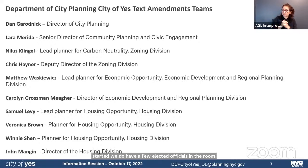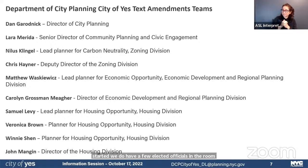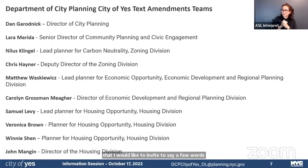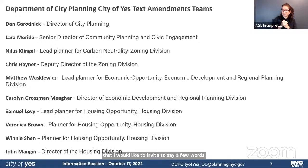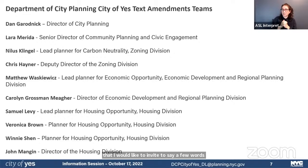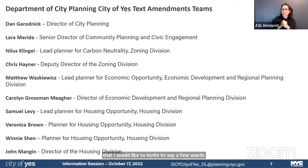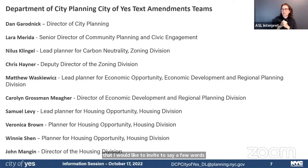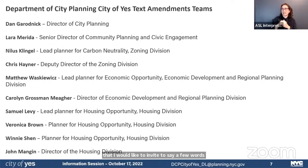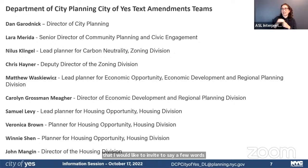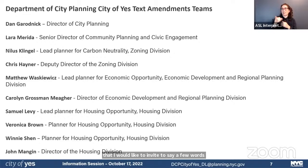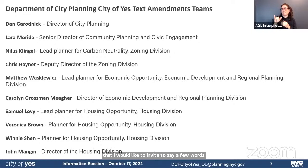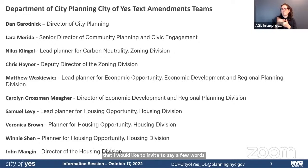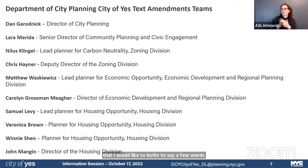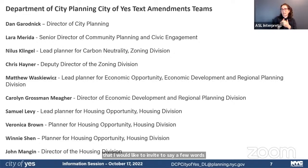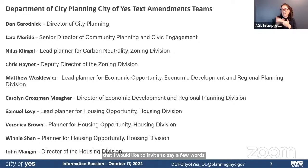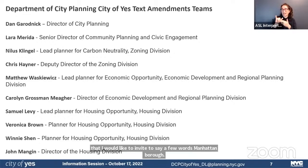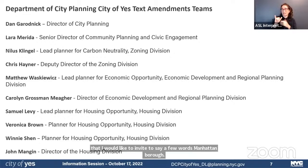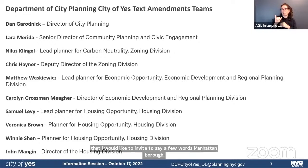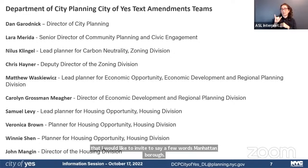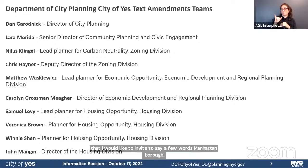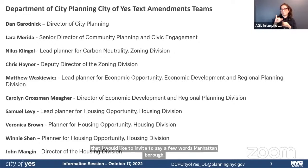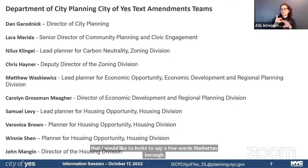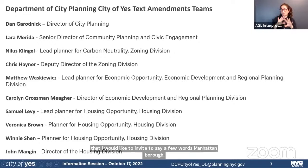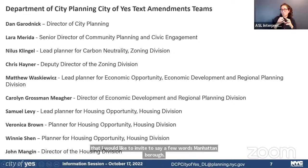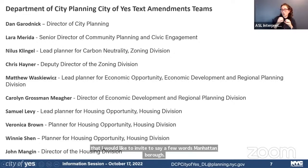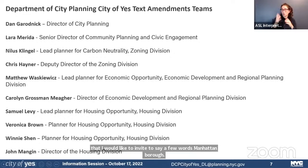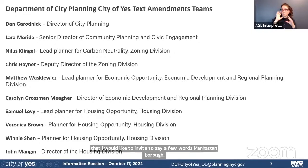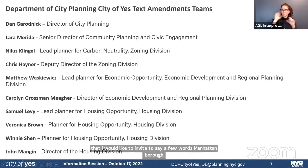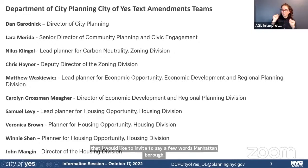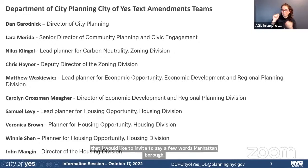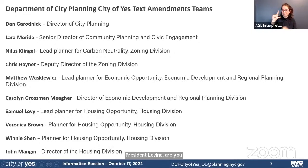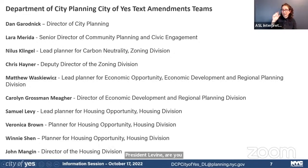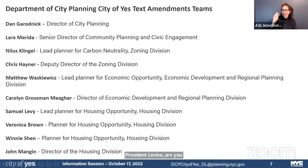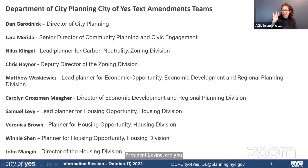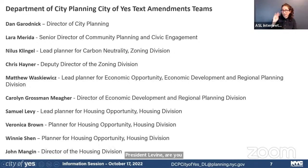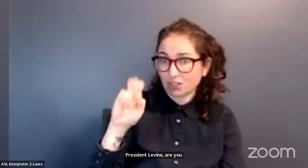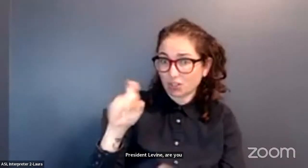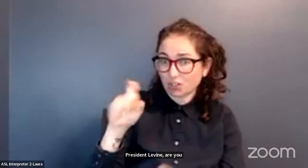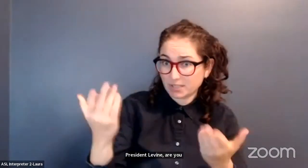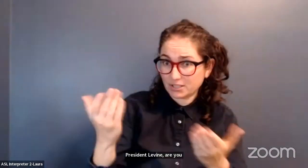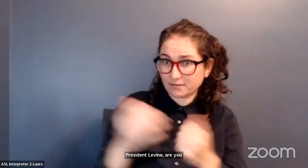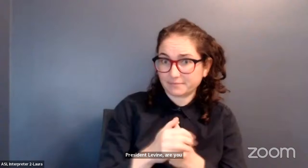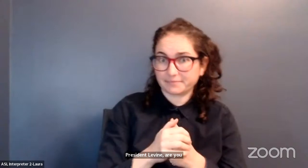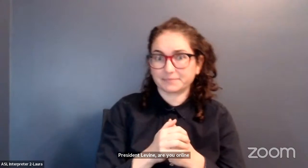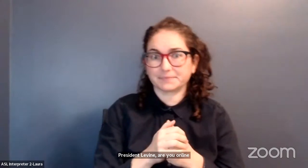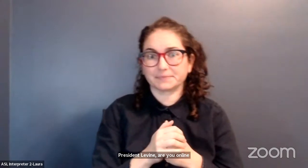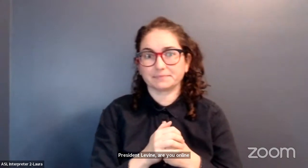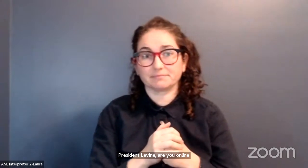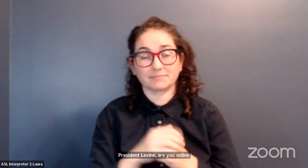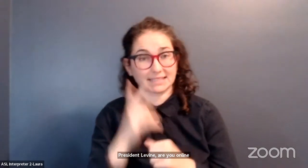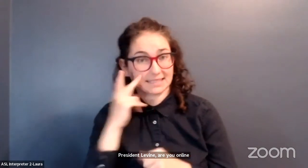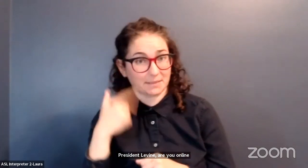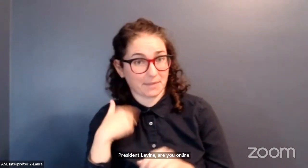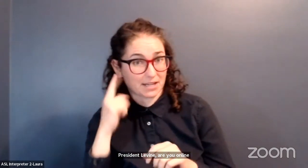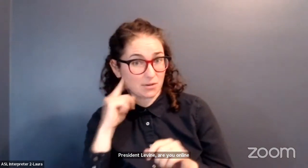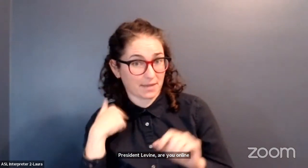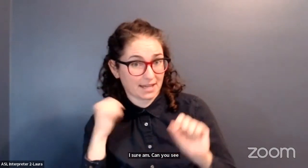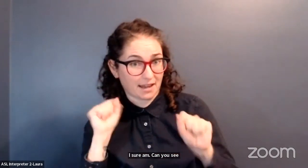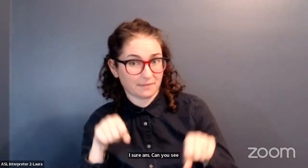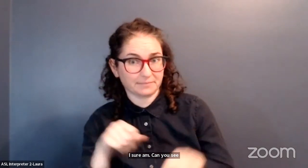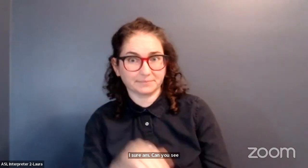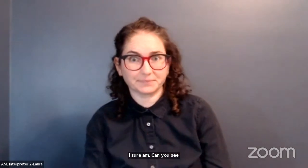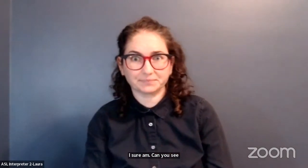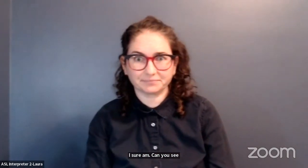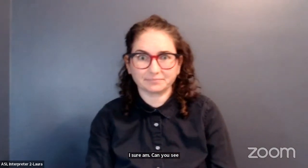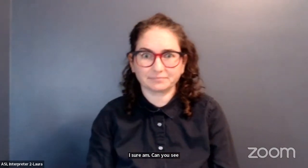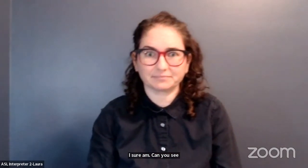Manhattan Borough President Levine, are you online? I sure am. Can you see and hear me okay? Yes, thank